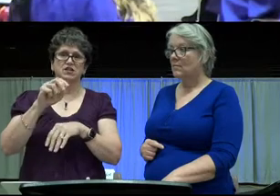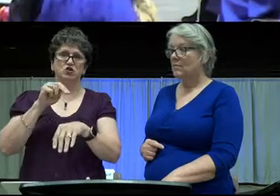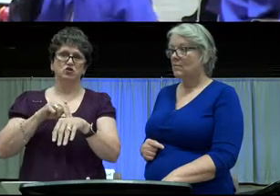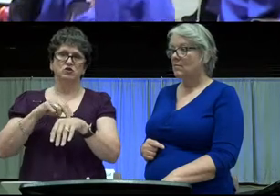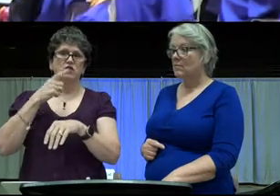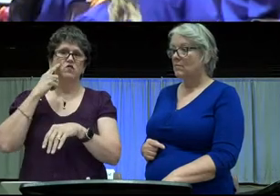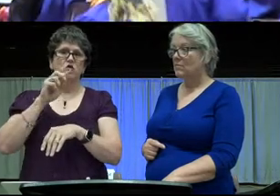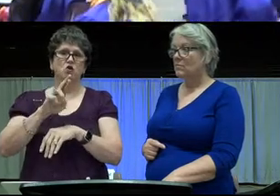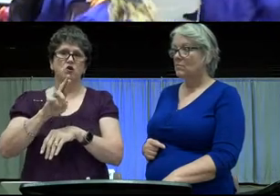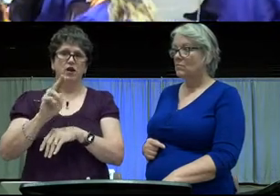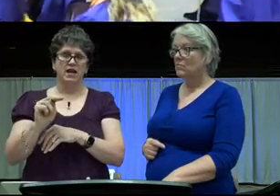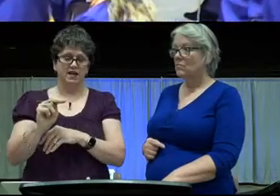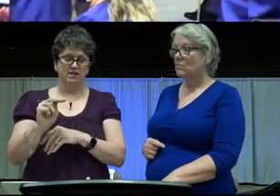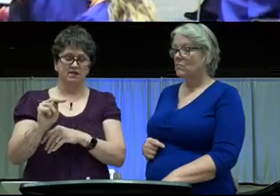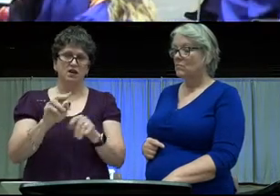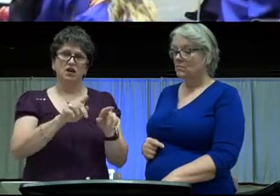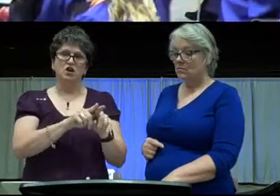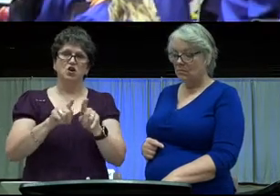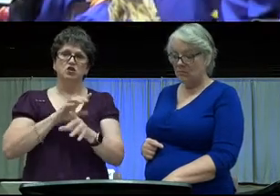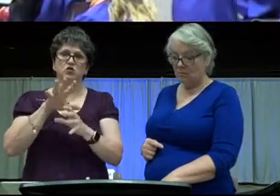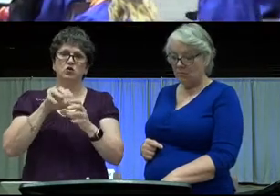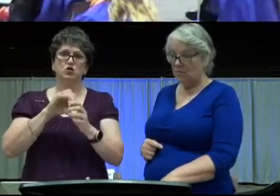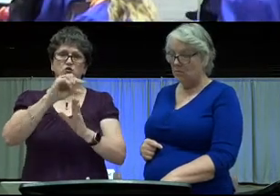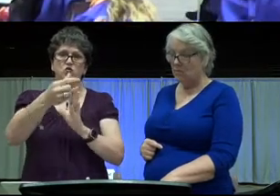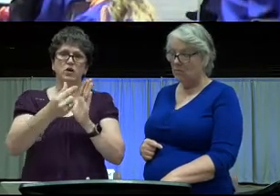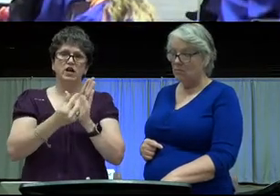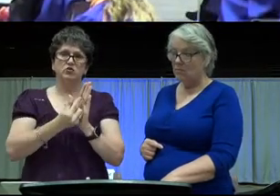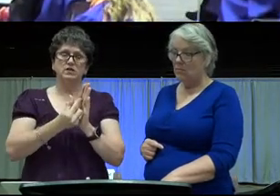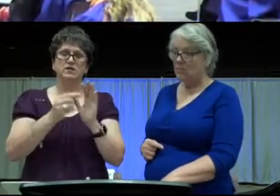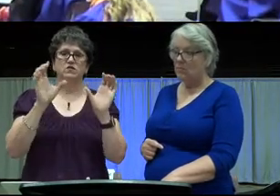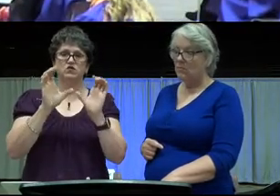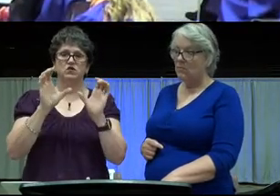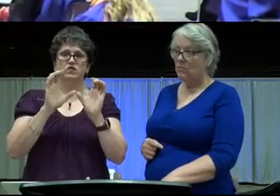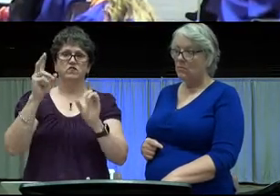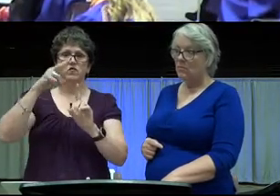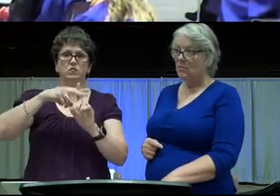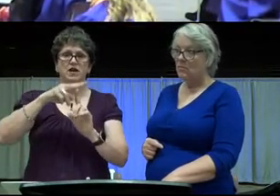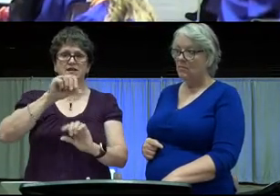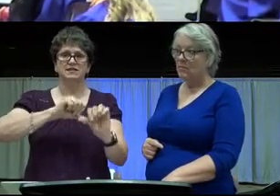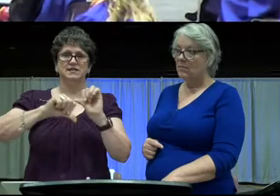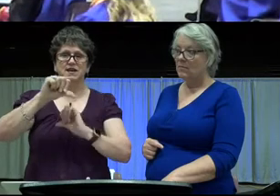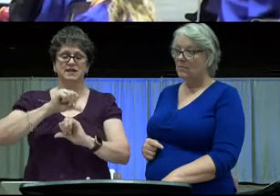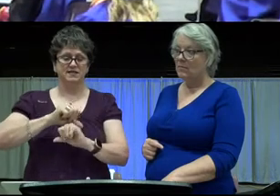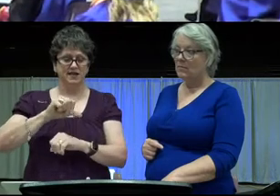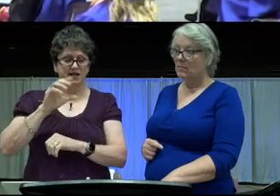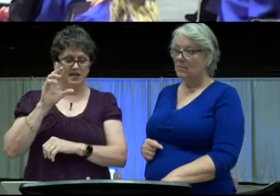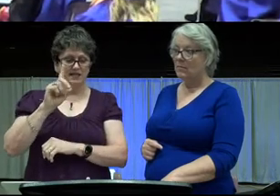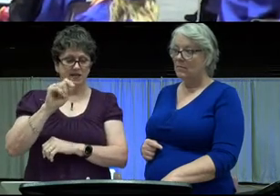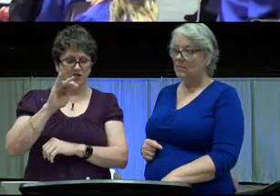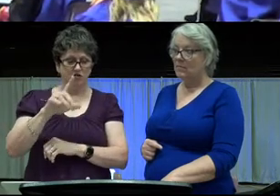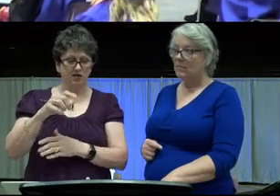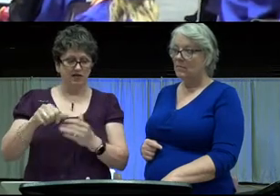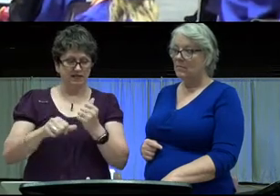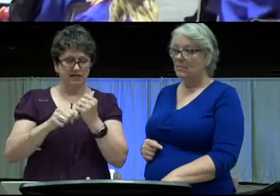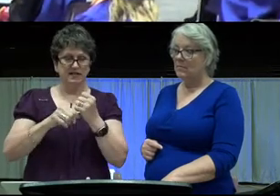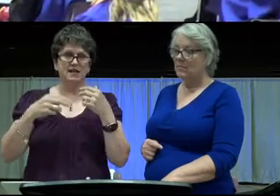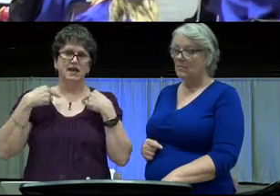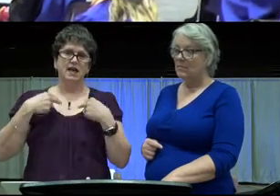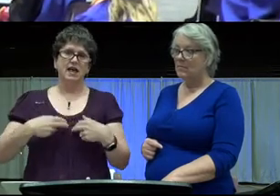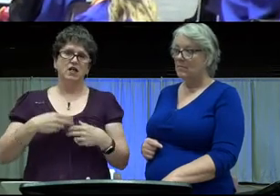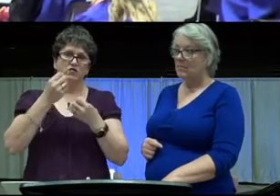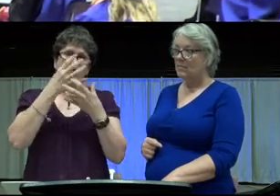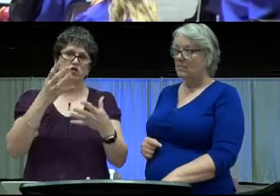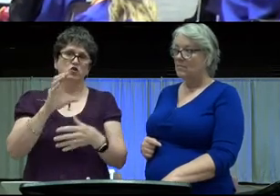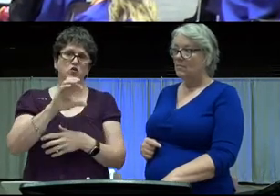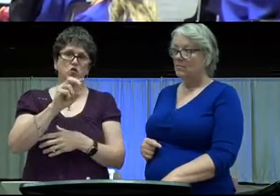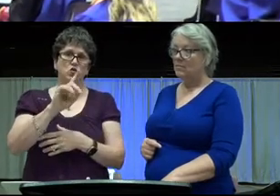Nursing for Registered Nurse. It also includes graduates in the Certificate of Applied Science in Dental Assistant, Health Information Coding